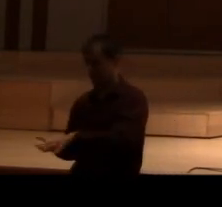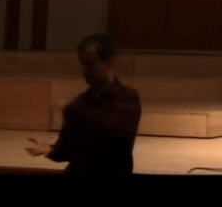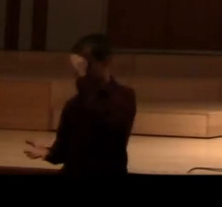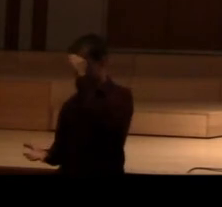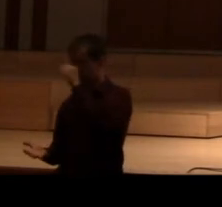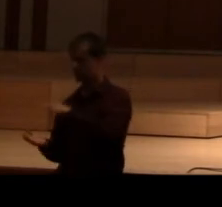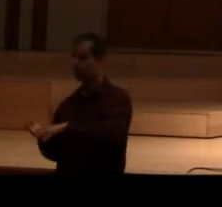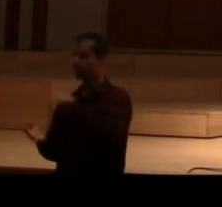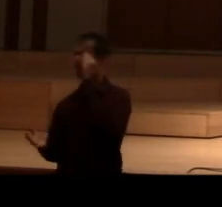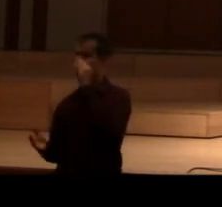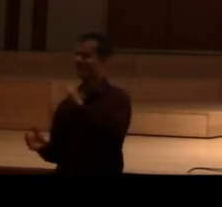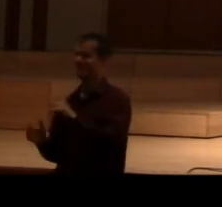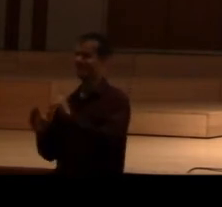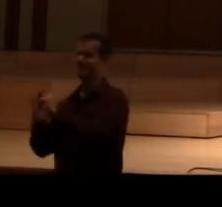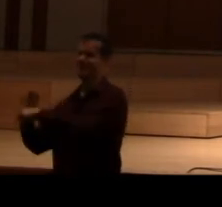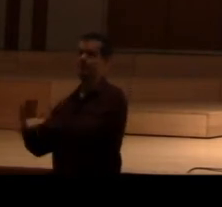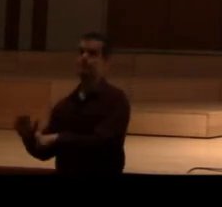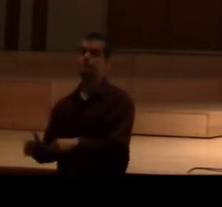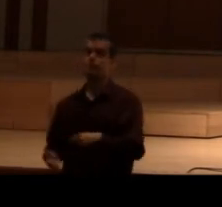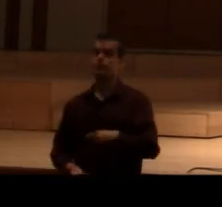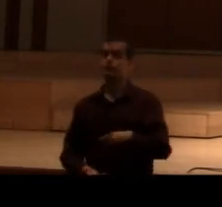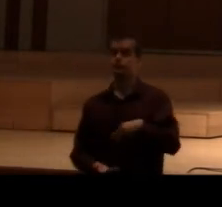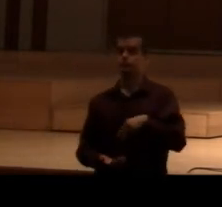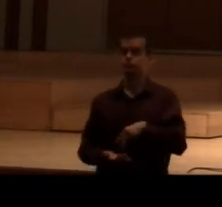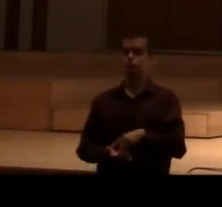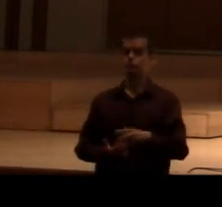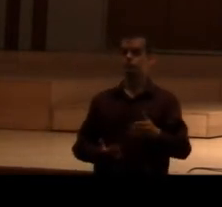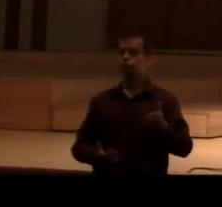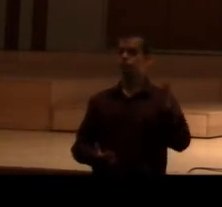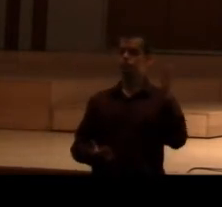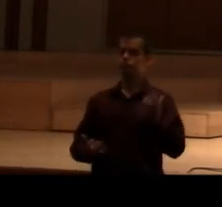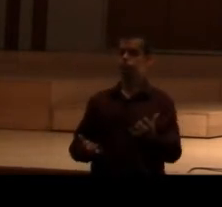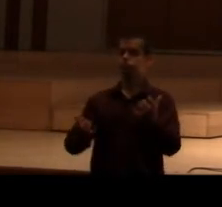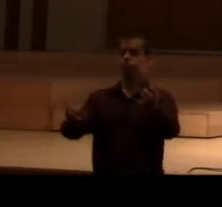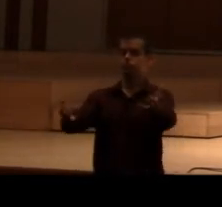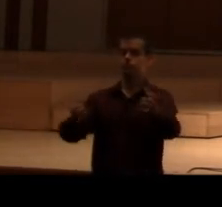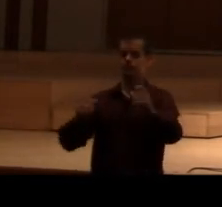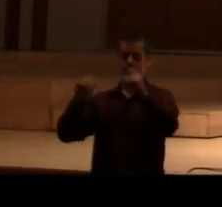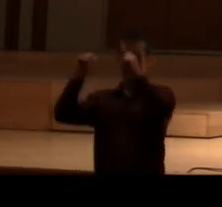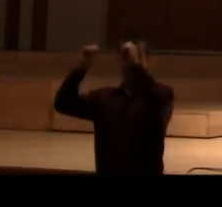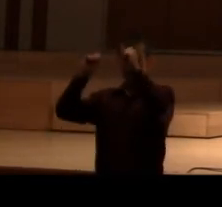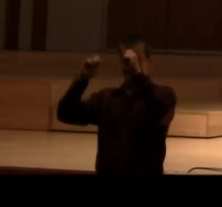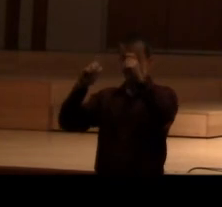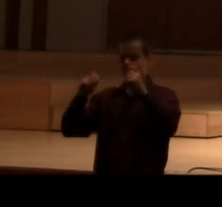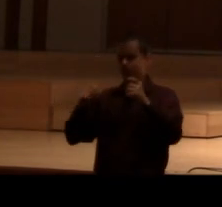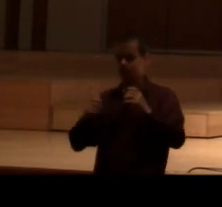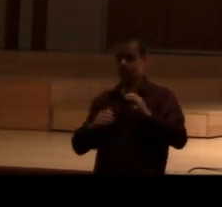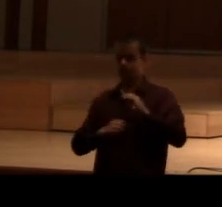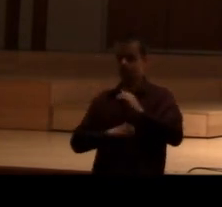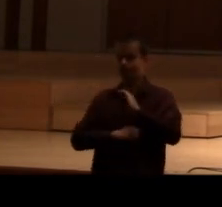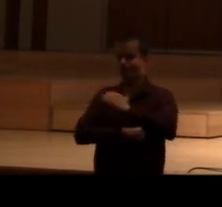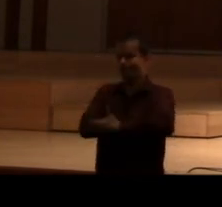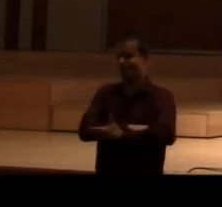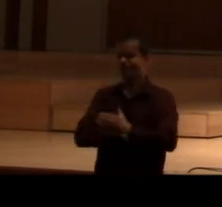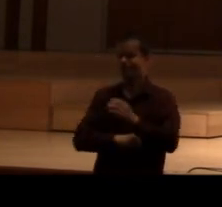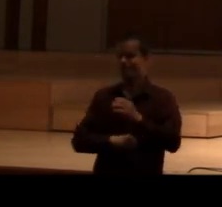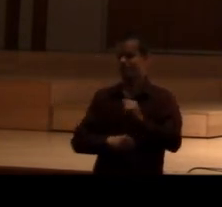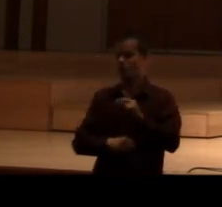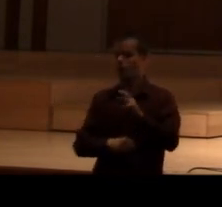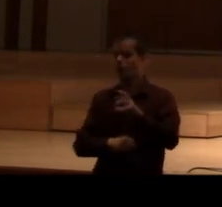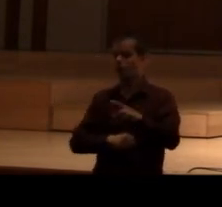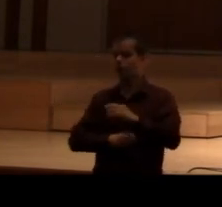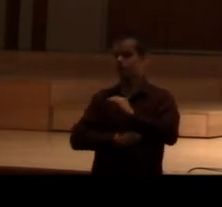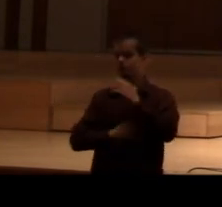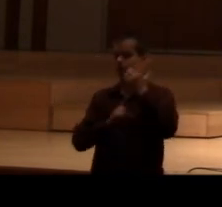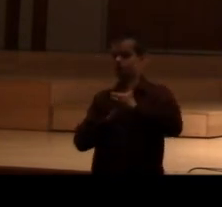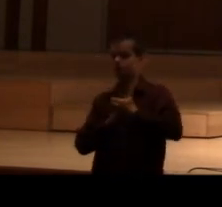later. So every time I stood up in front of a group of these students that I was teaching, I was putting on kind of an invisible suit of armor. Did I mention I also